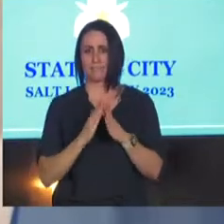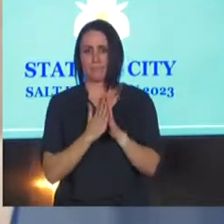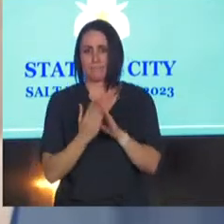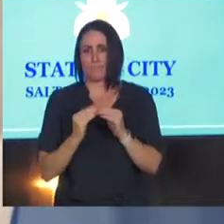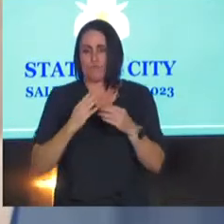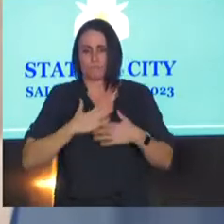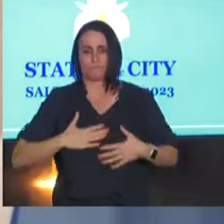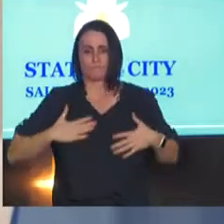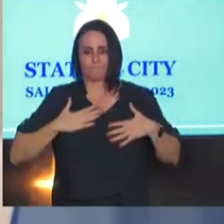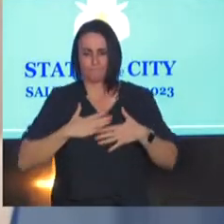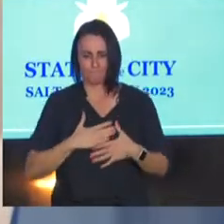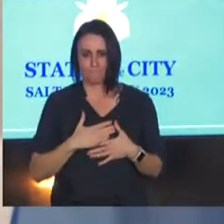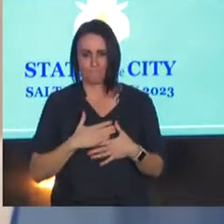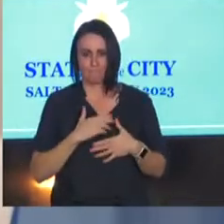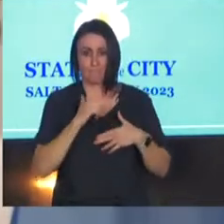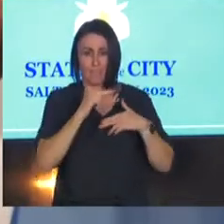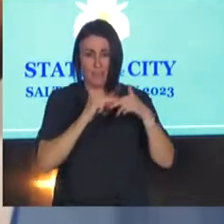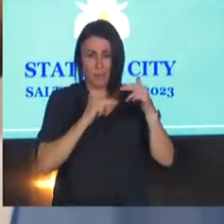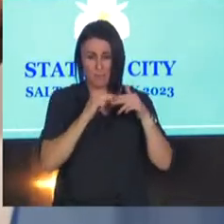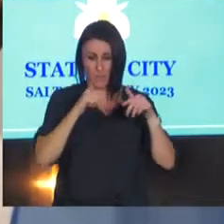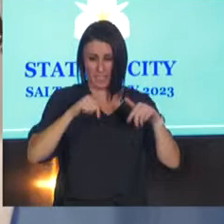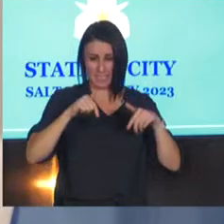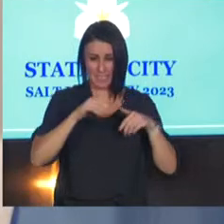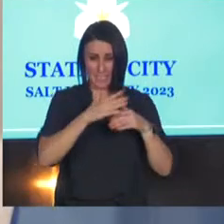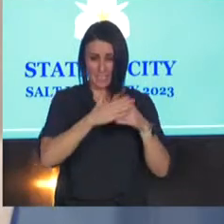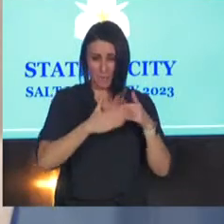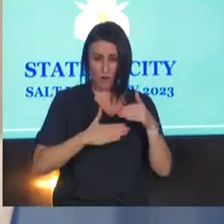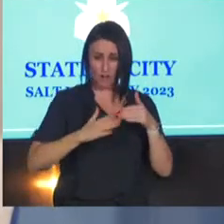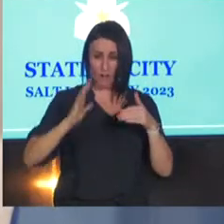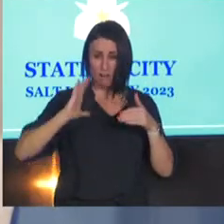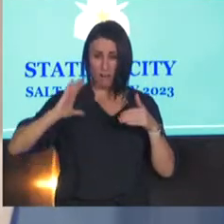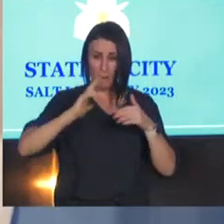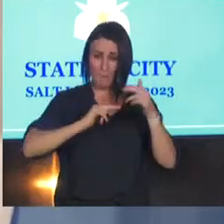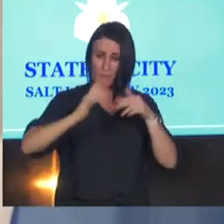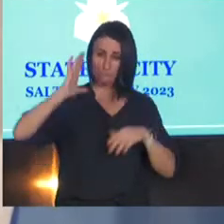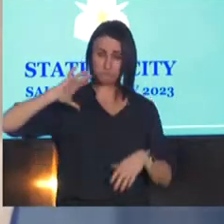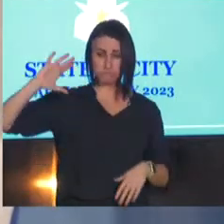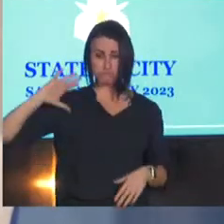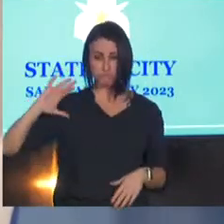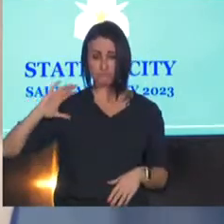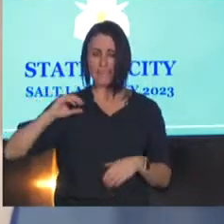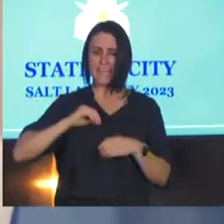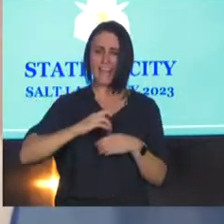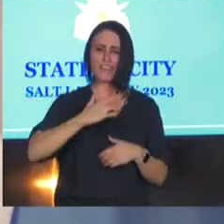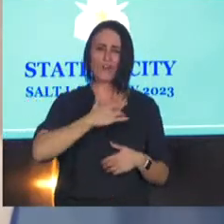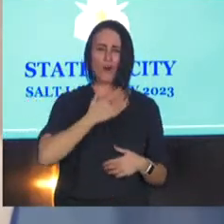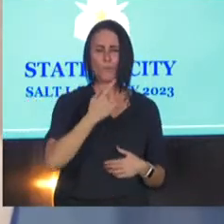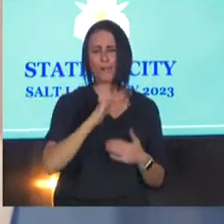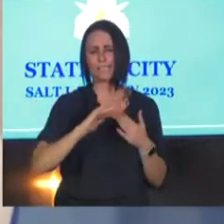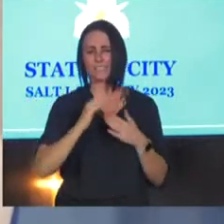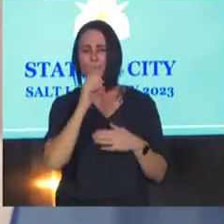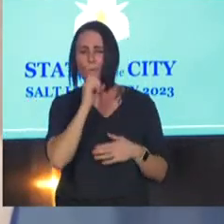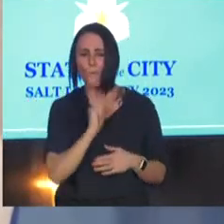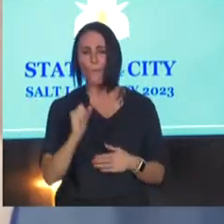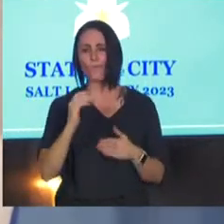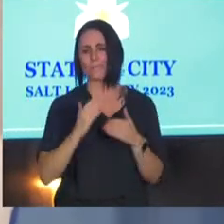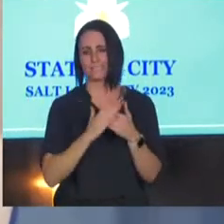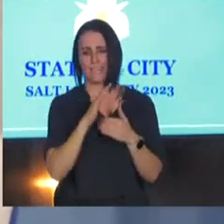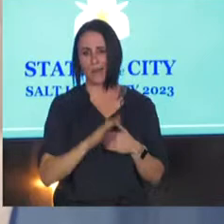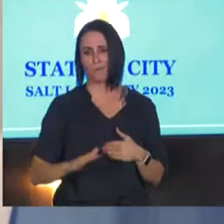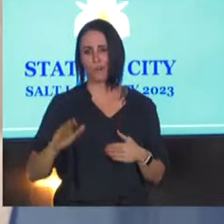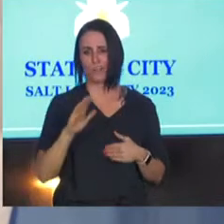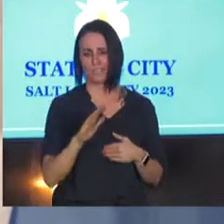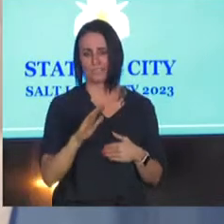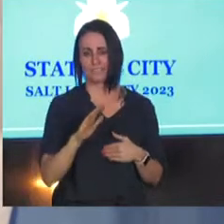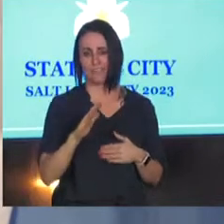city. There are buildings here in this neighborhood that have been here for decades, in the heart of one of the city's oldest neighborhoods, that